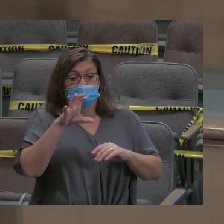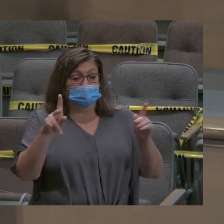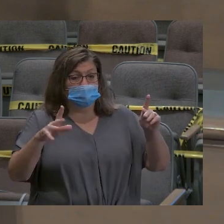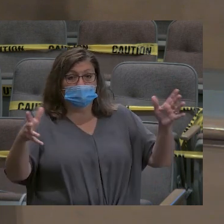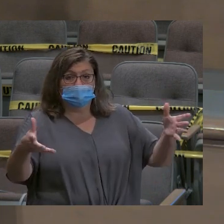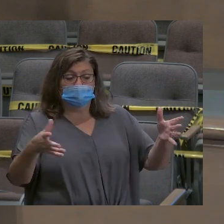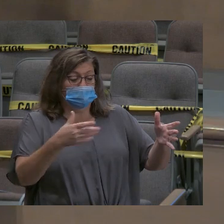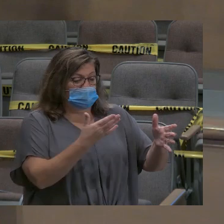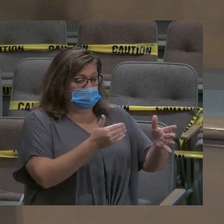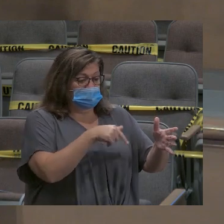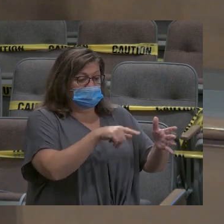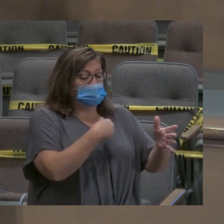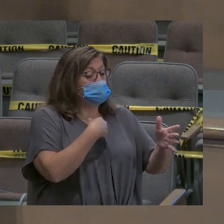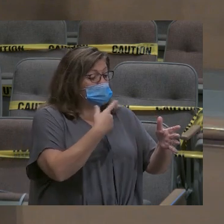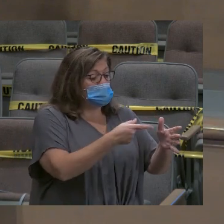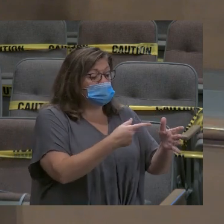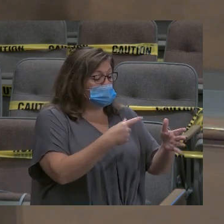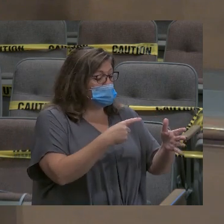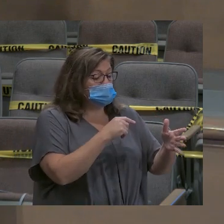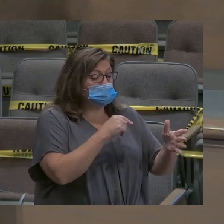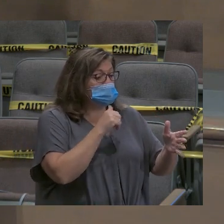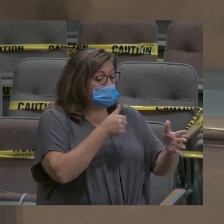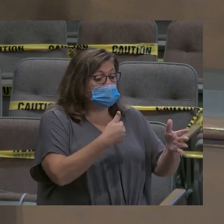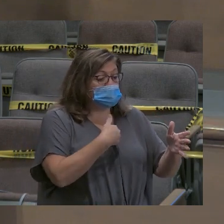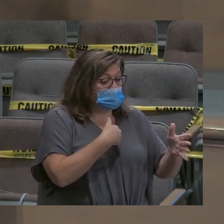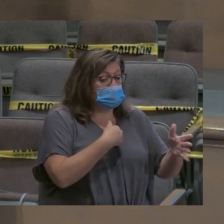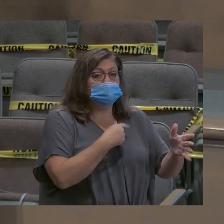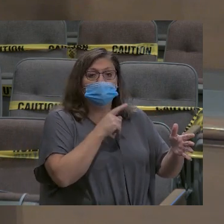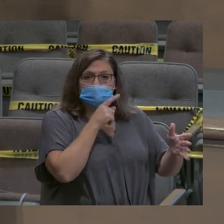answers your question or not, but to sum it up,